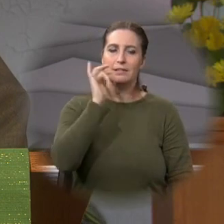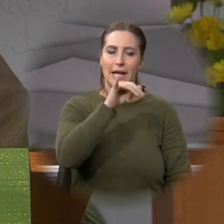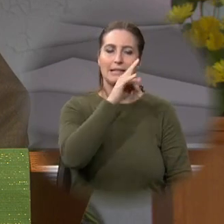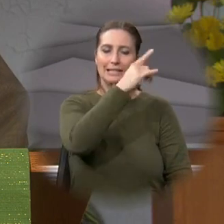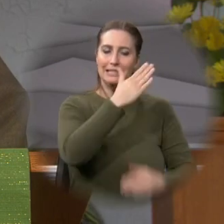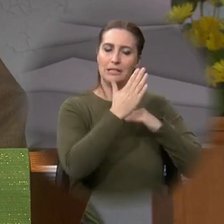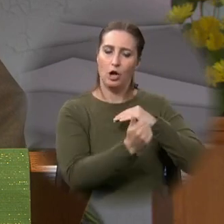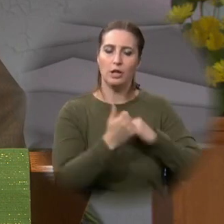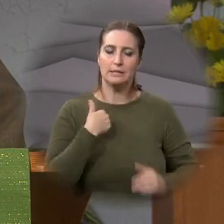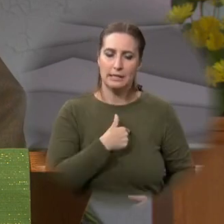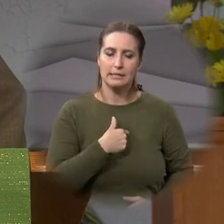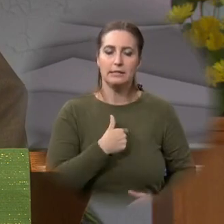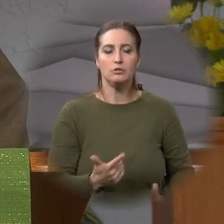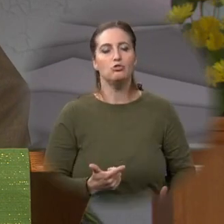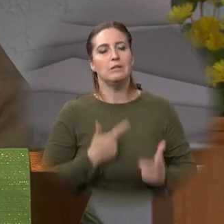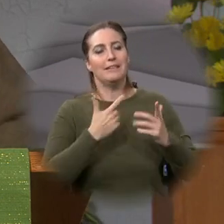live.